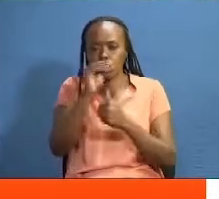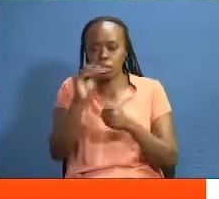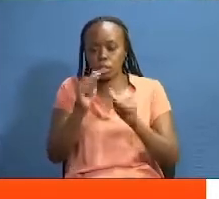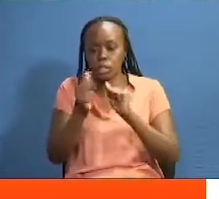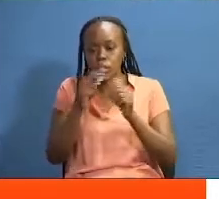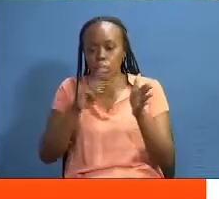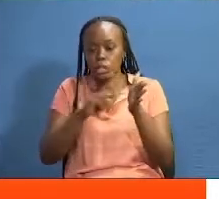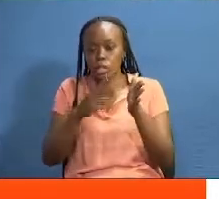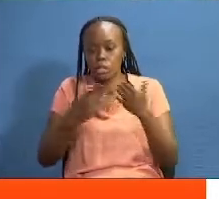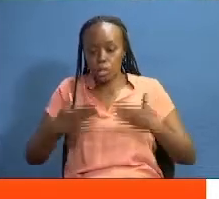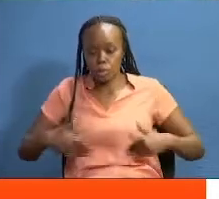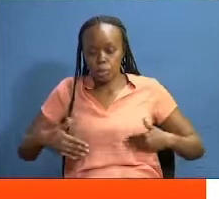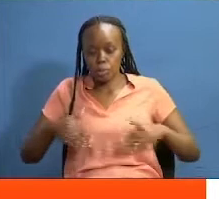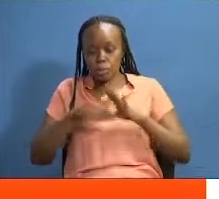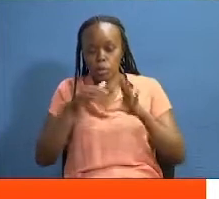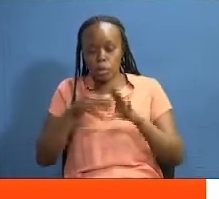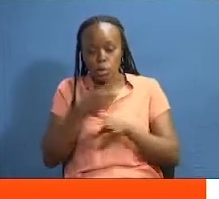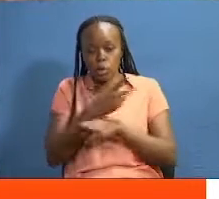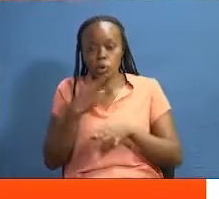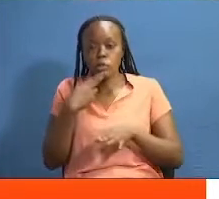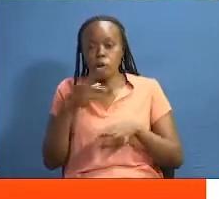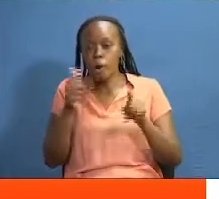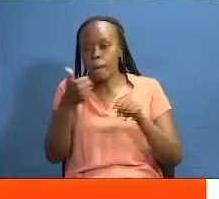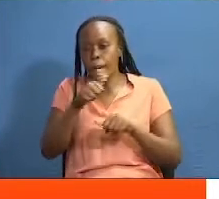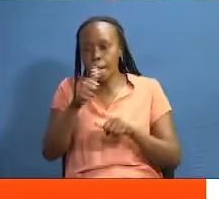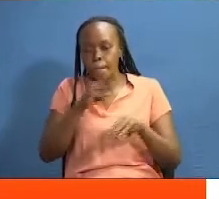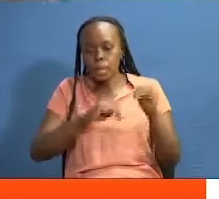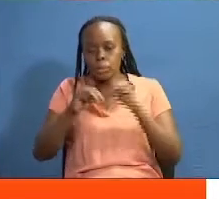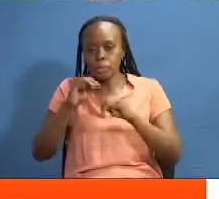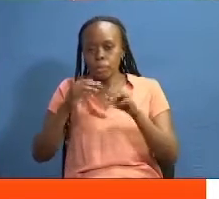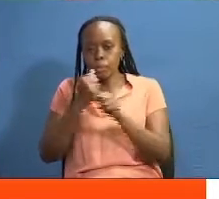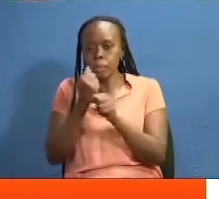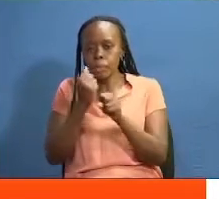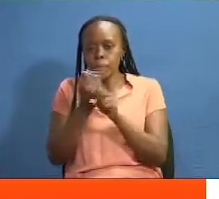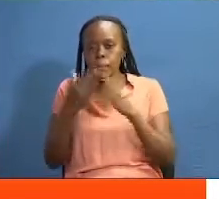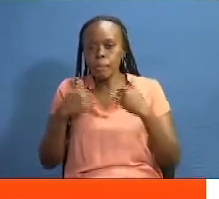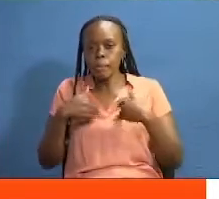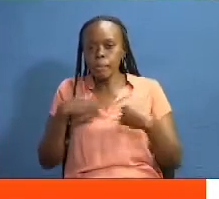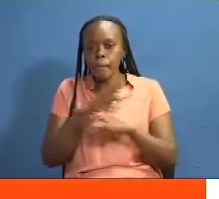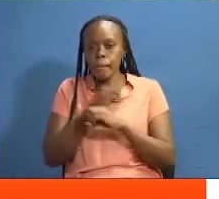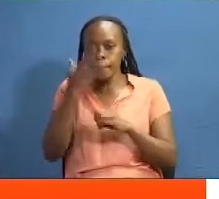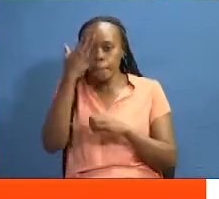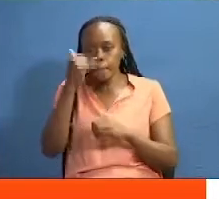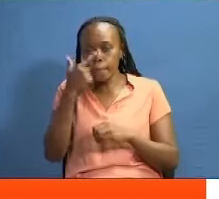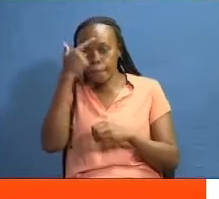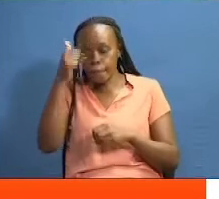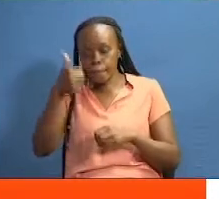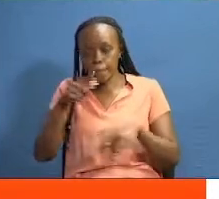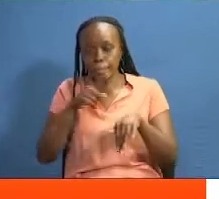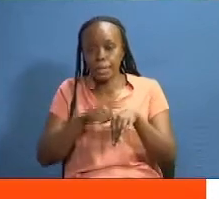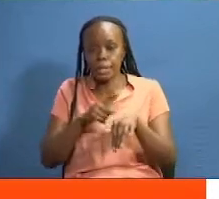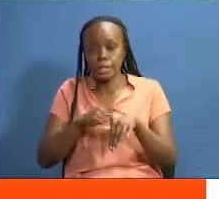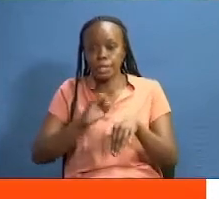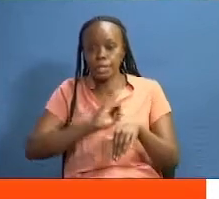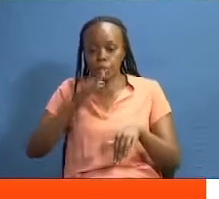means young people outside there are still hovering jobless. Why? Because anytime,